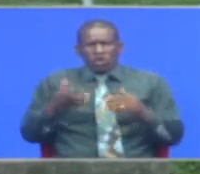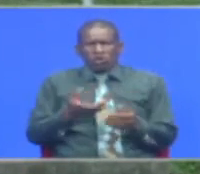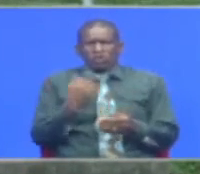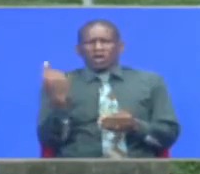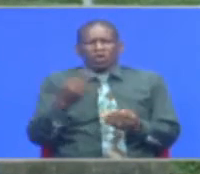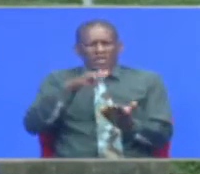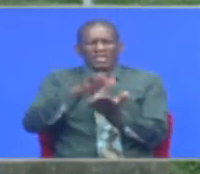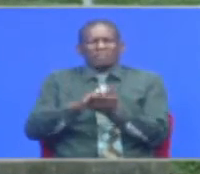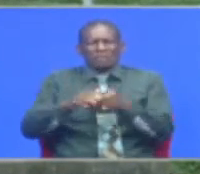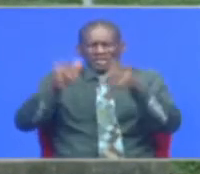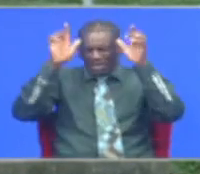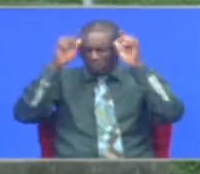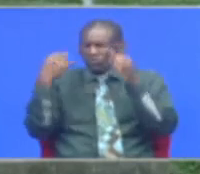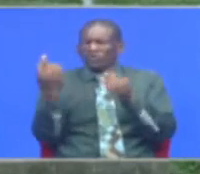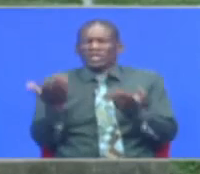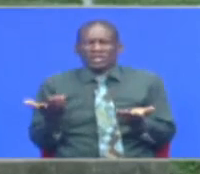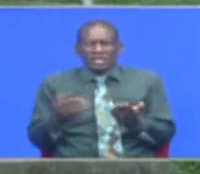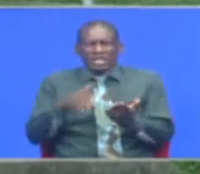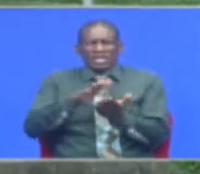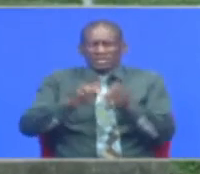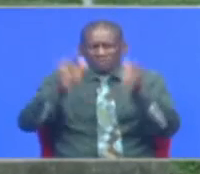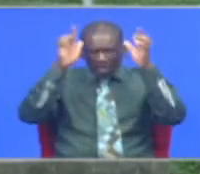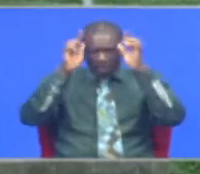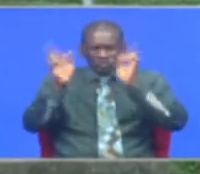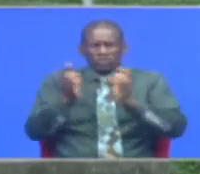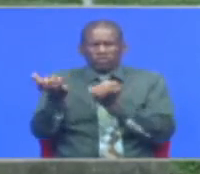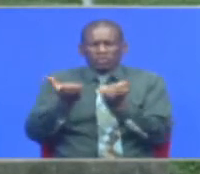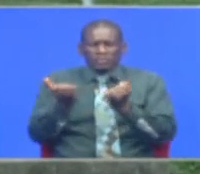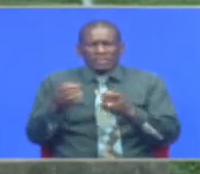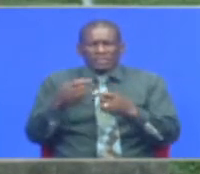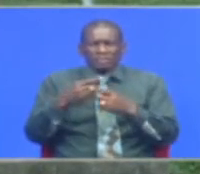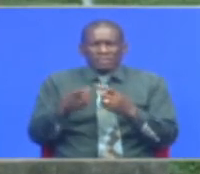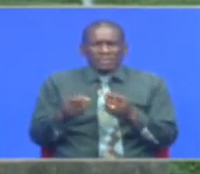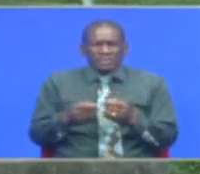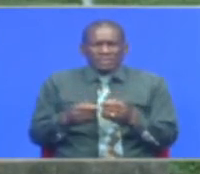keeping cows? Because keeping cows is not a business, but actually producing milk for